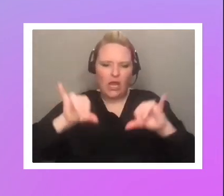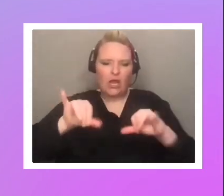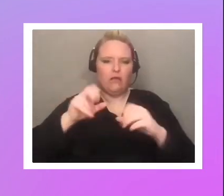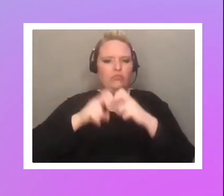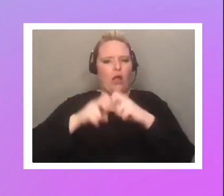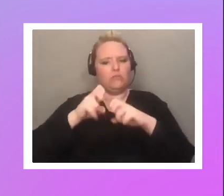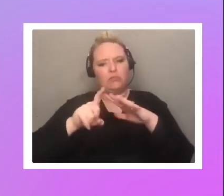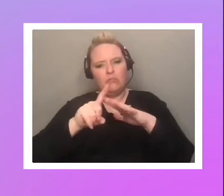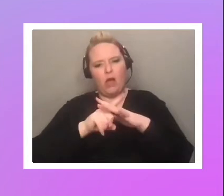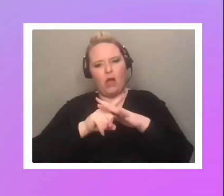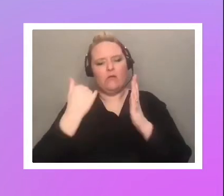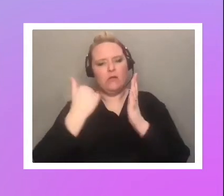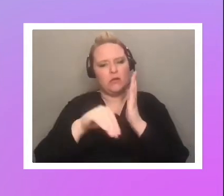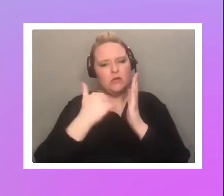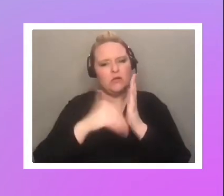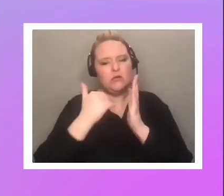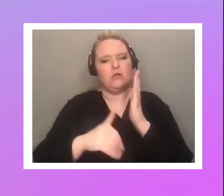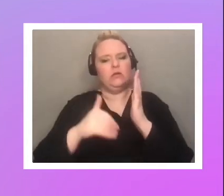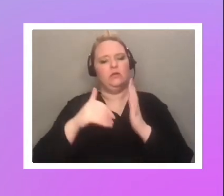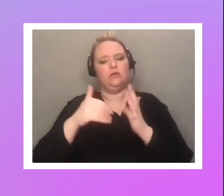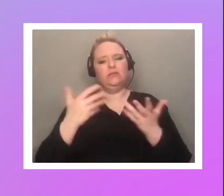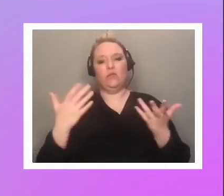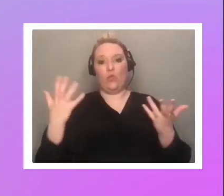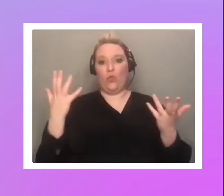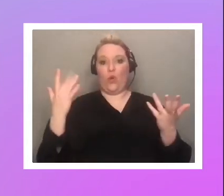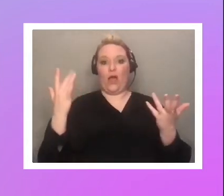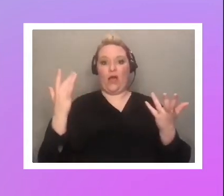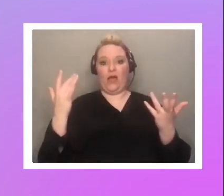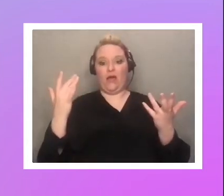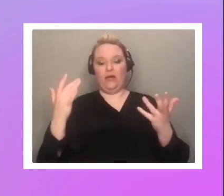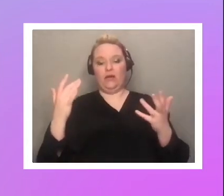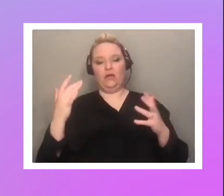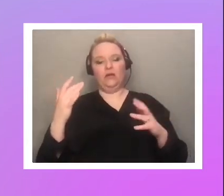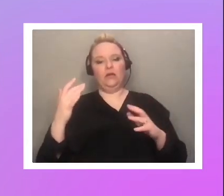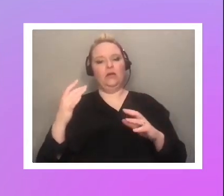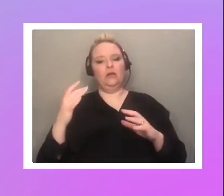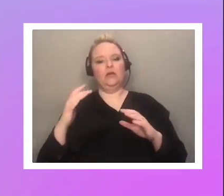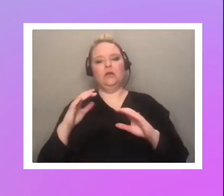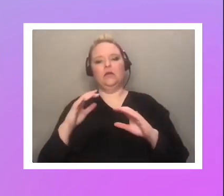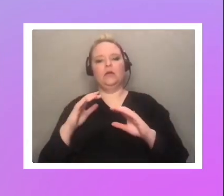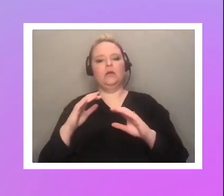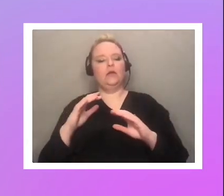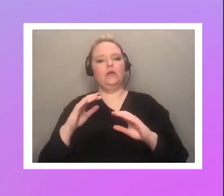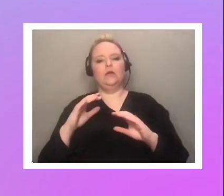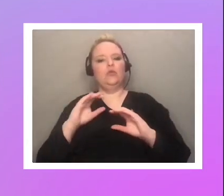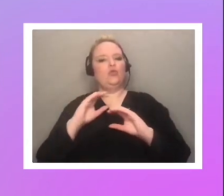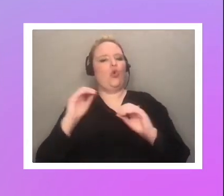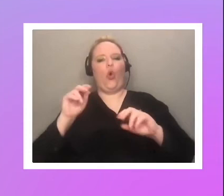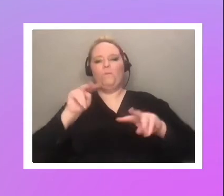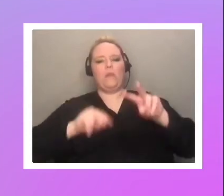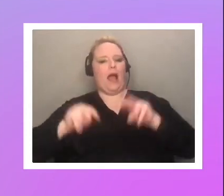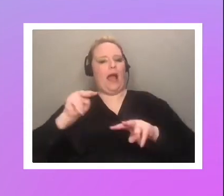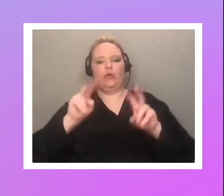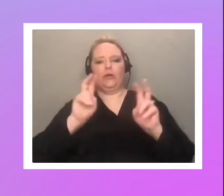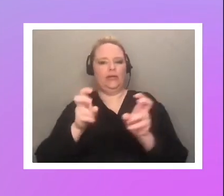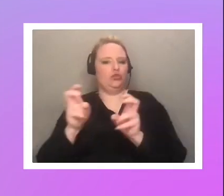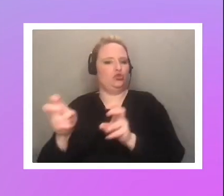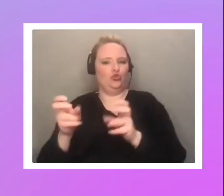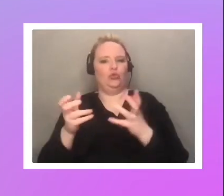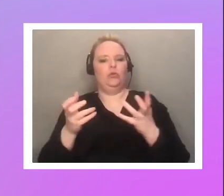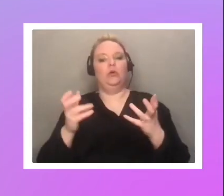bugs every audit, because there was no monitoring of issues that were